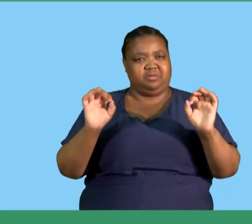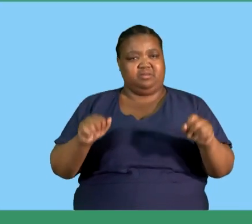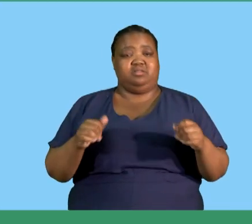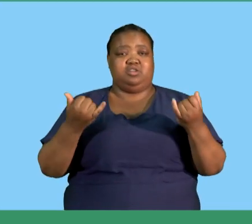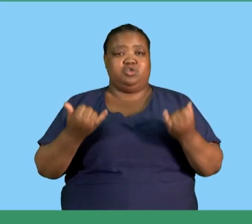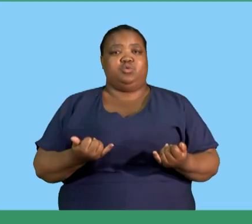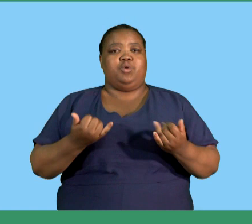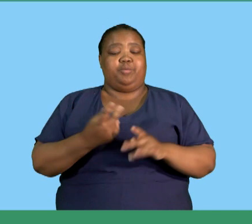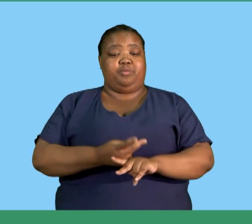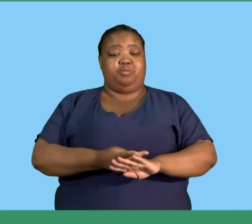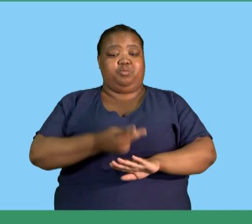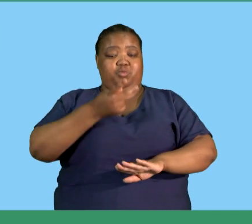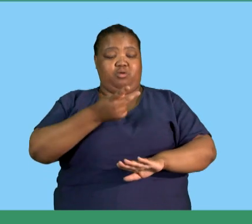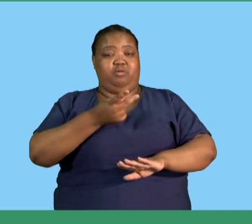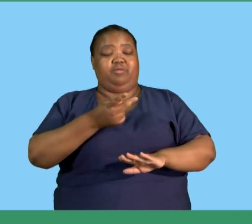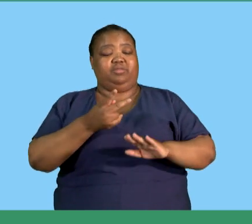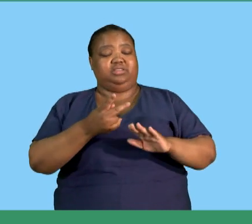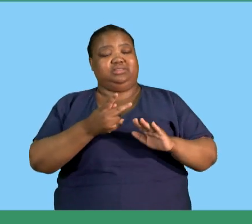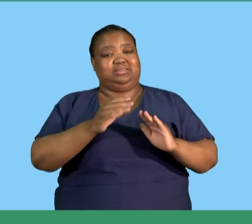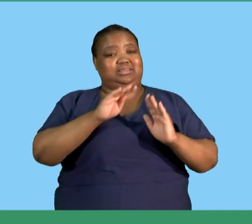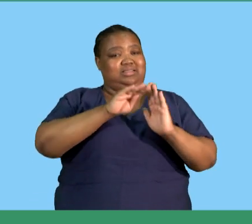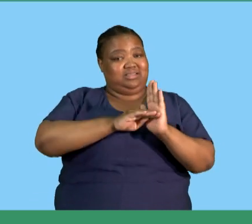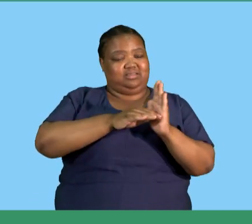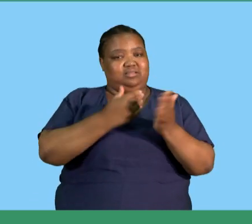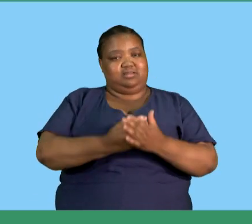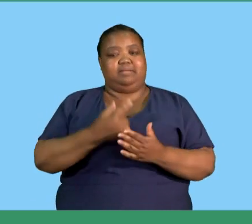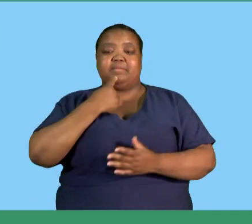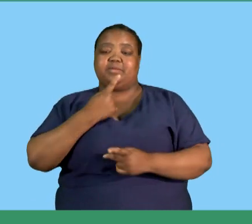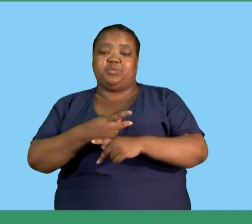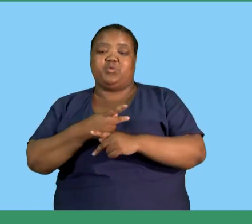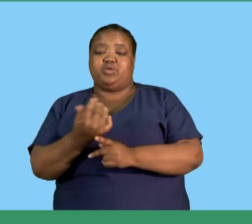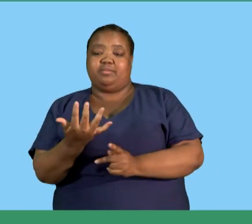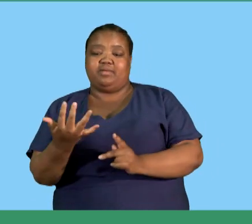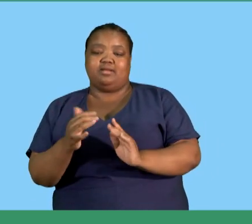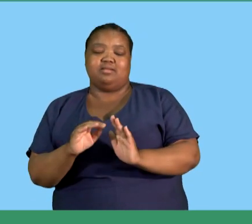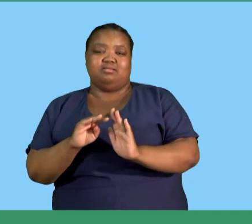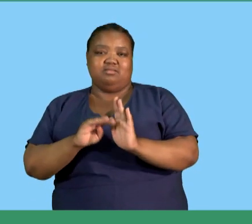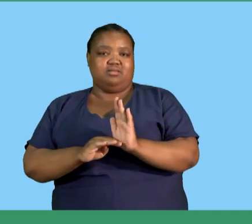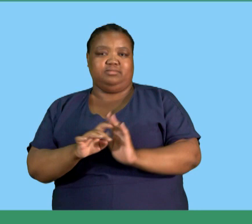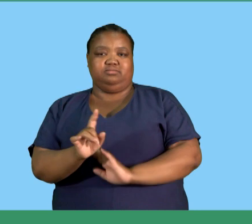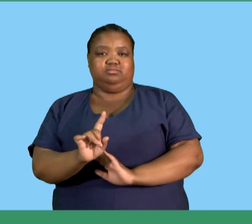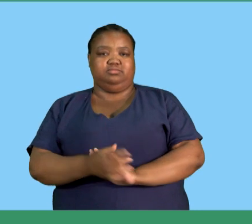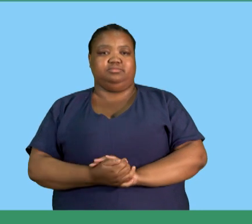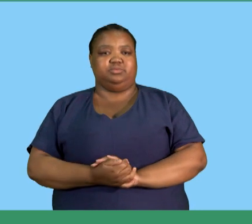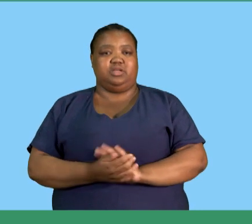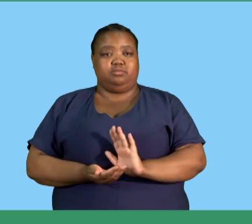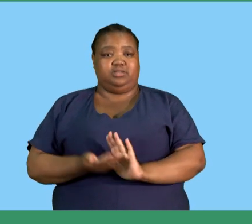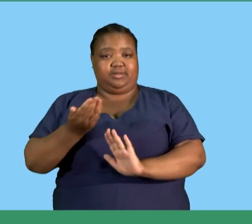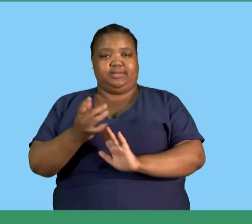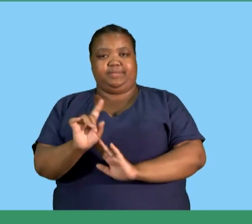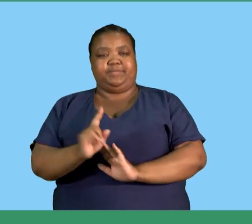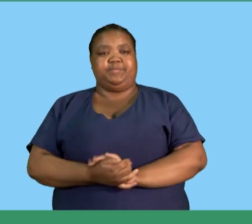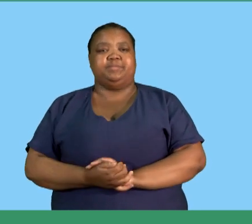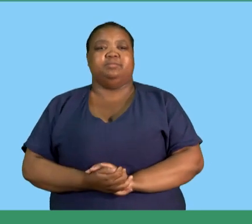can decrease the profit margin, but not increase the price of the product. Right, loans may